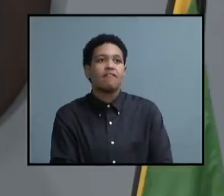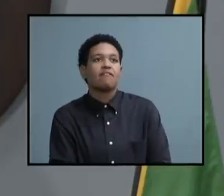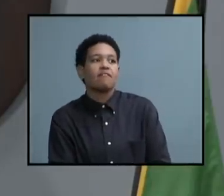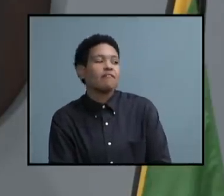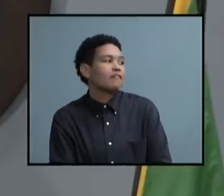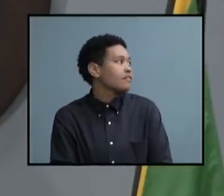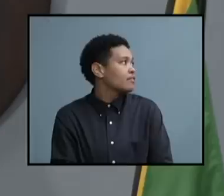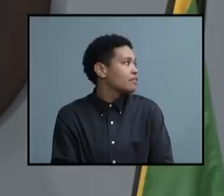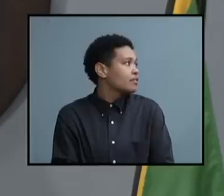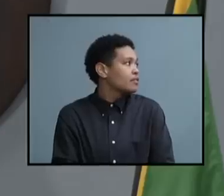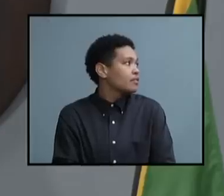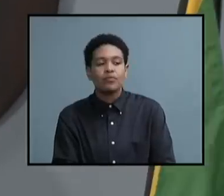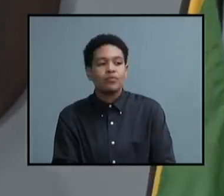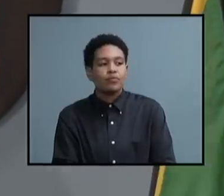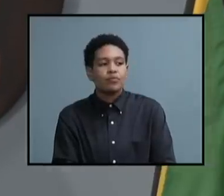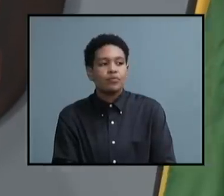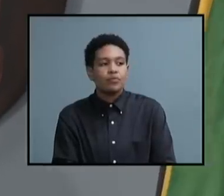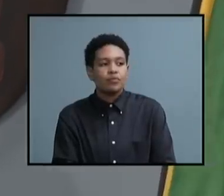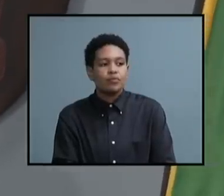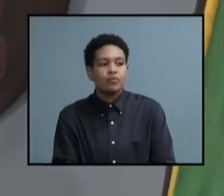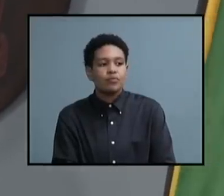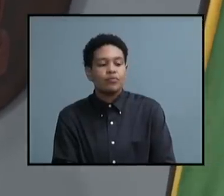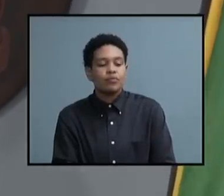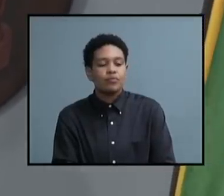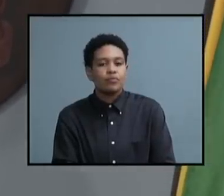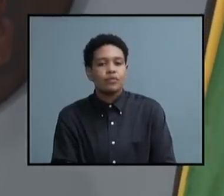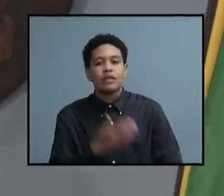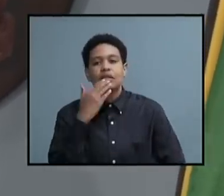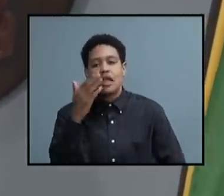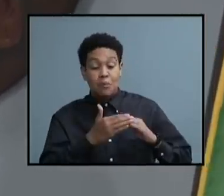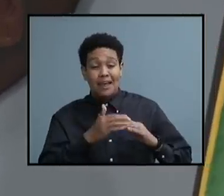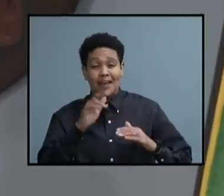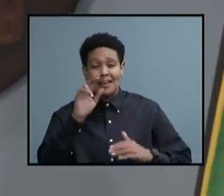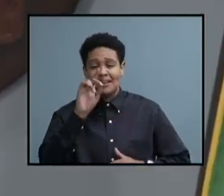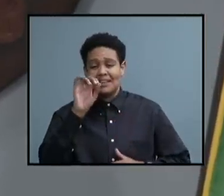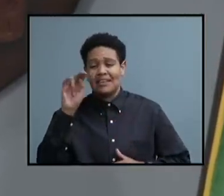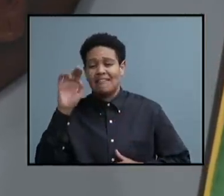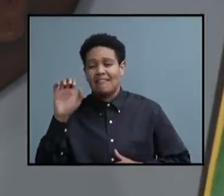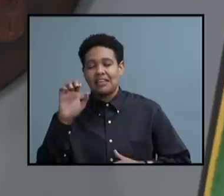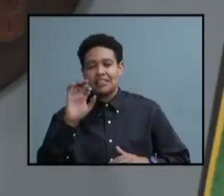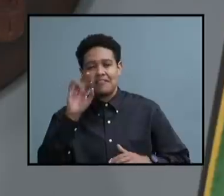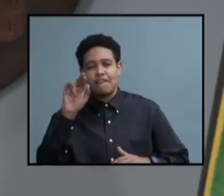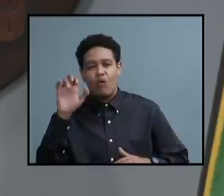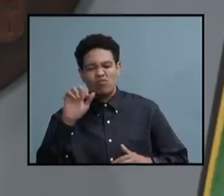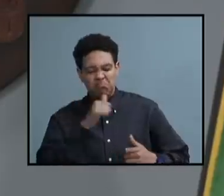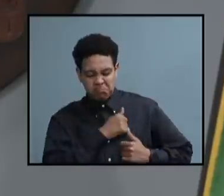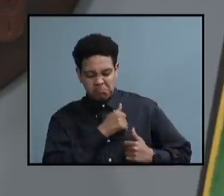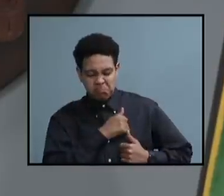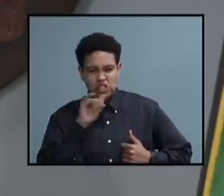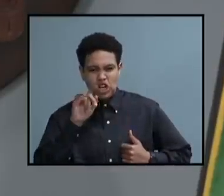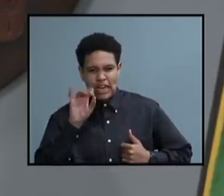Prime Minister. The Jamaica Defense Force, abides by this system